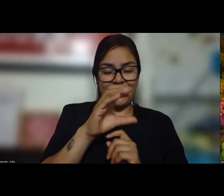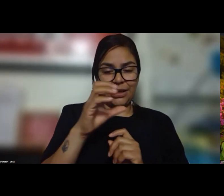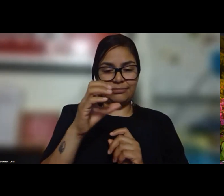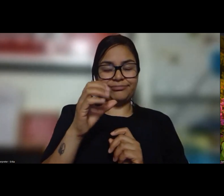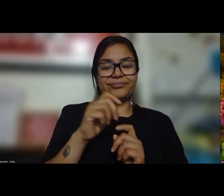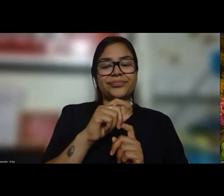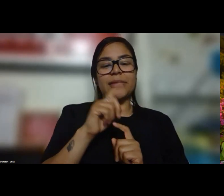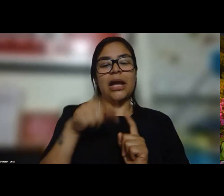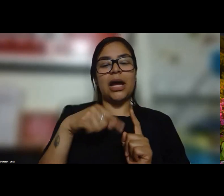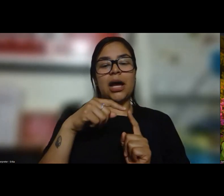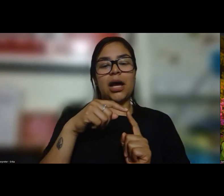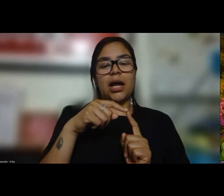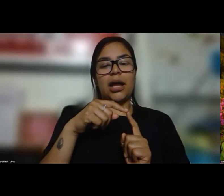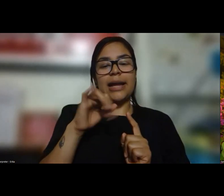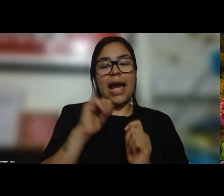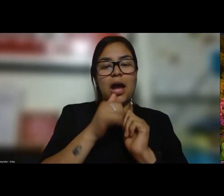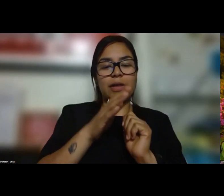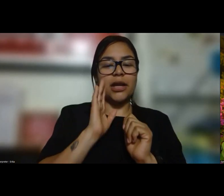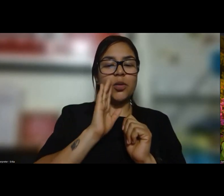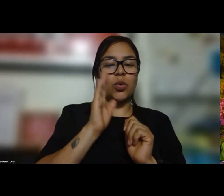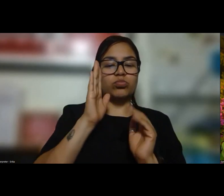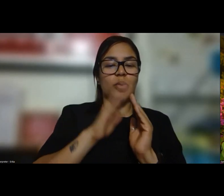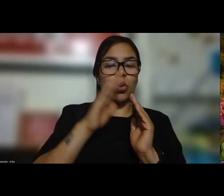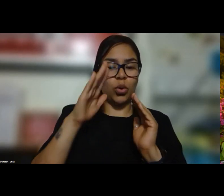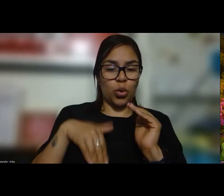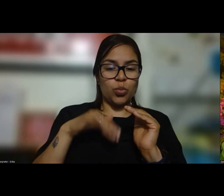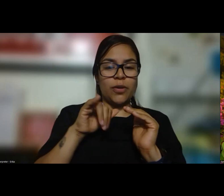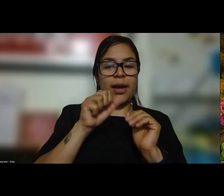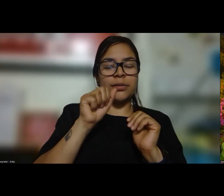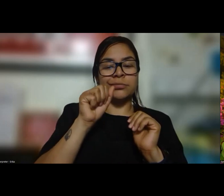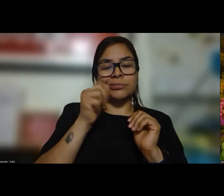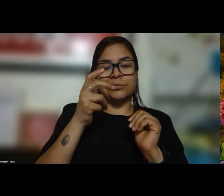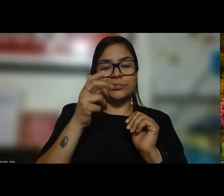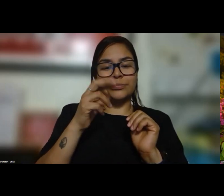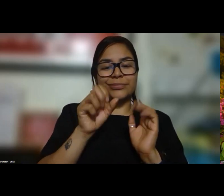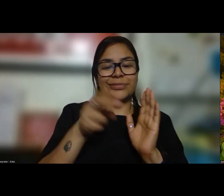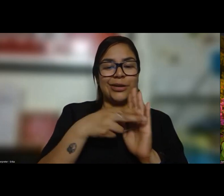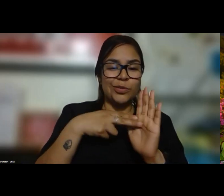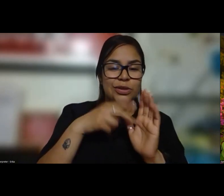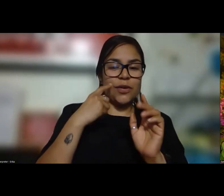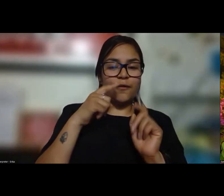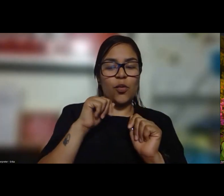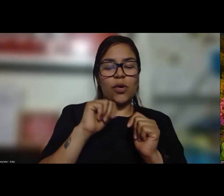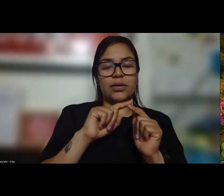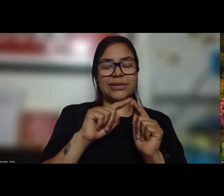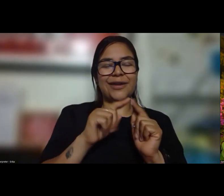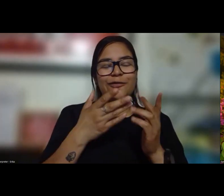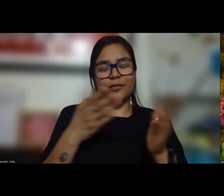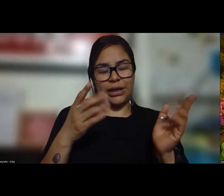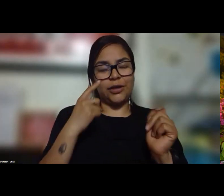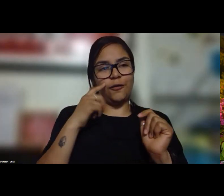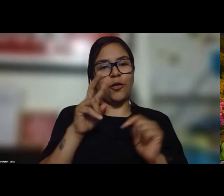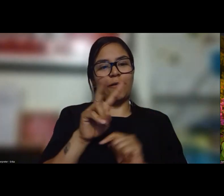of available resources for older adults from communities of color, immigrant communities, veterans,